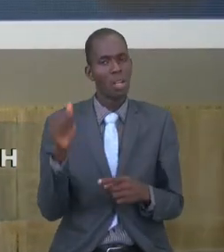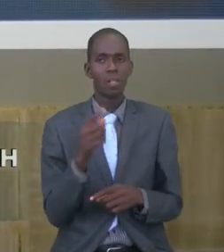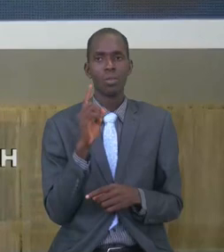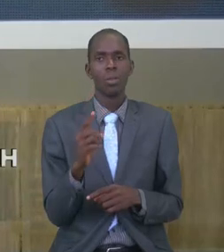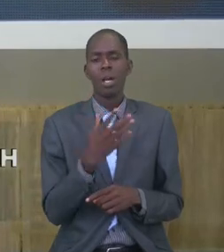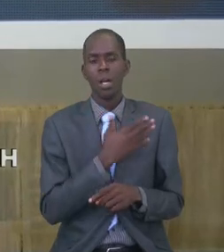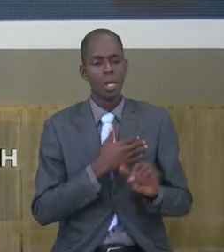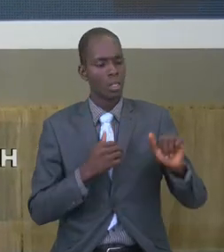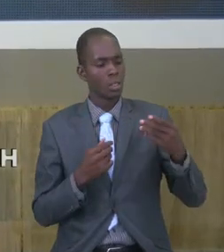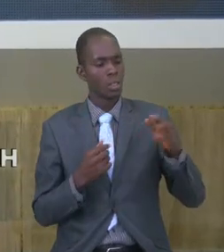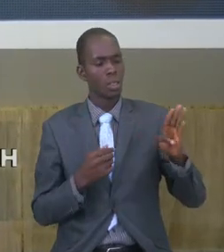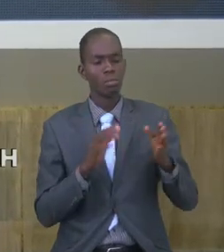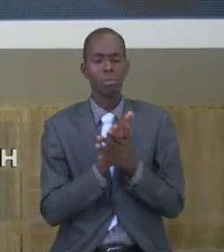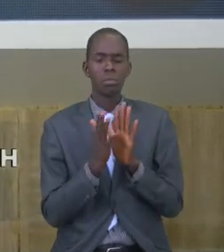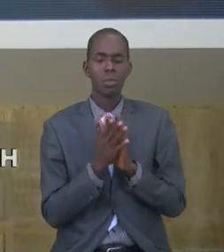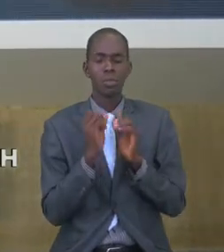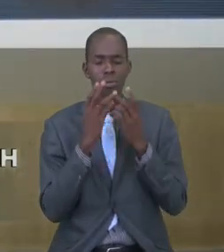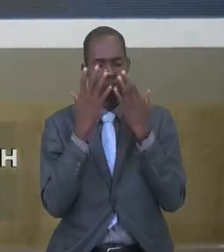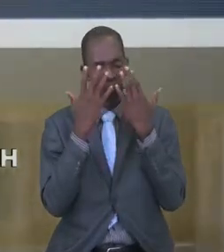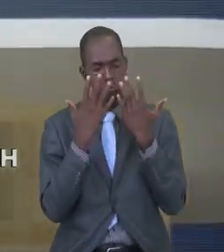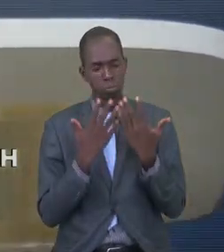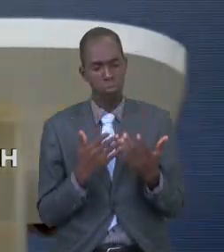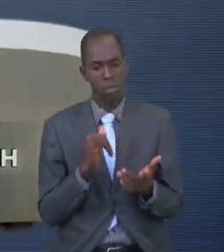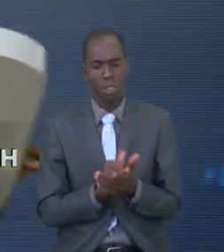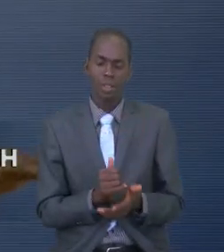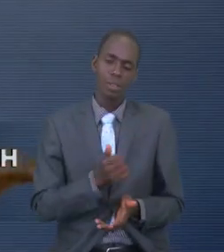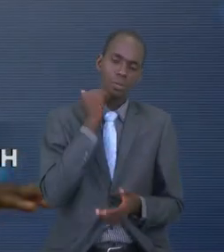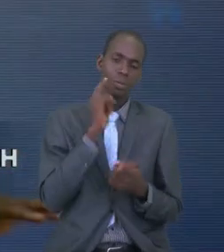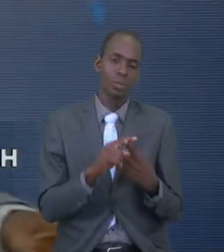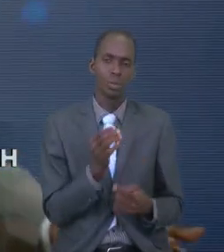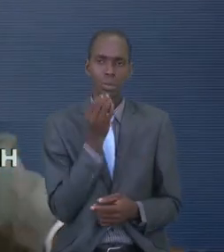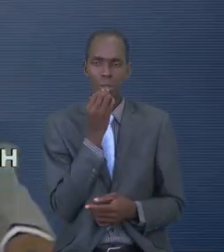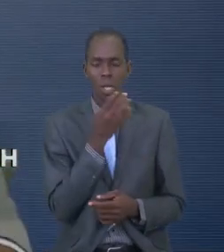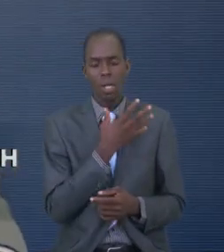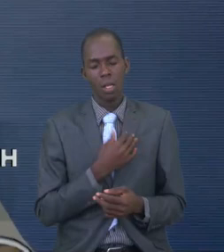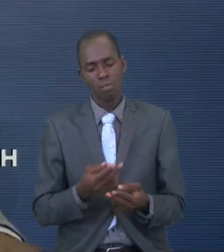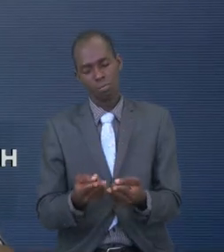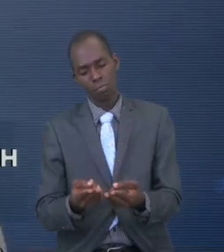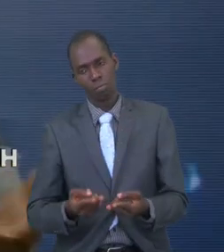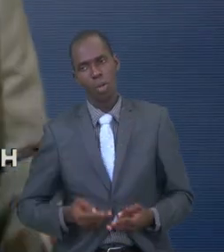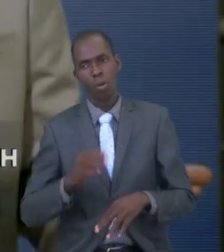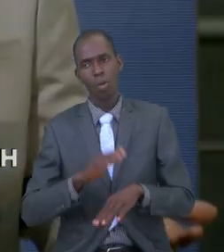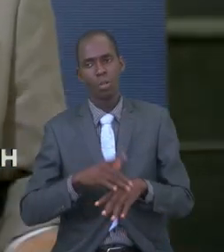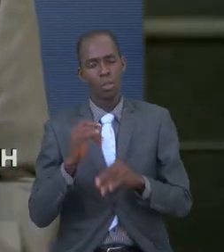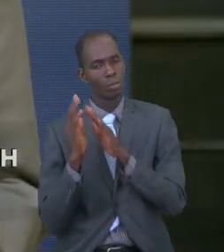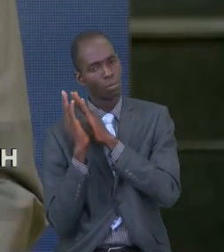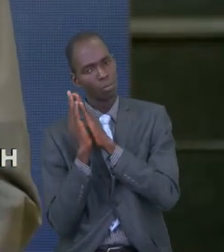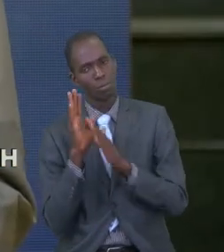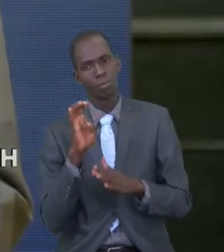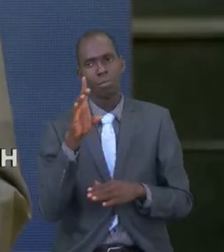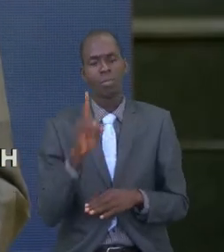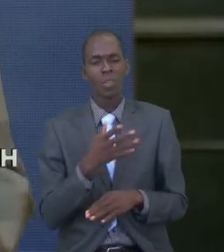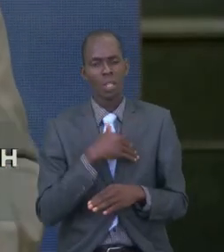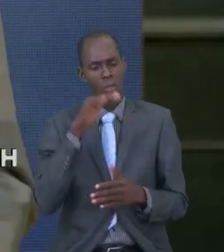so sad that he will not eat. And he lay on the bed. And then Jezebel